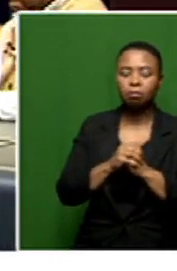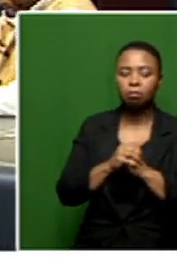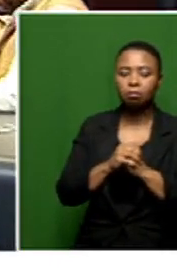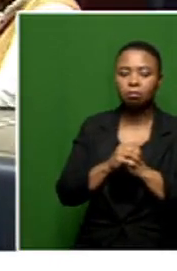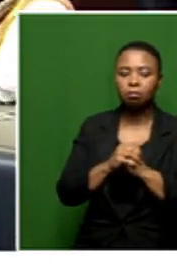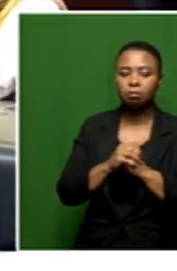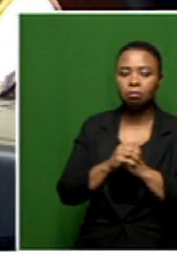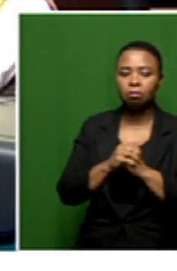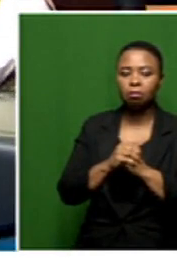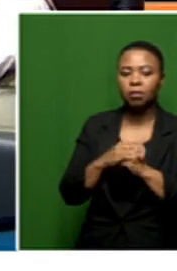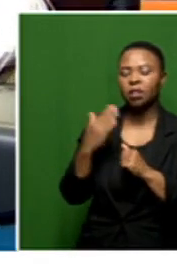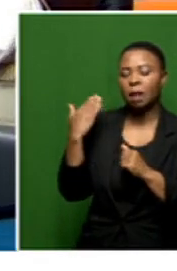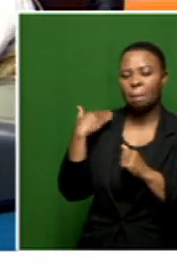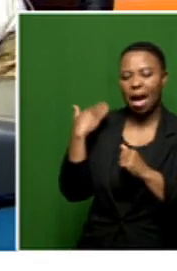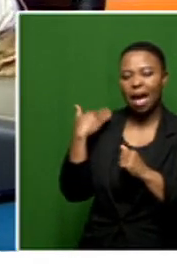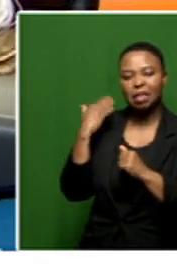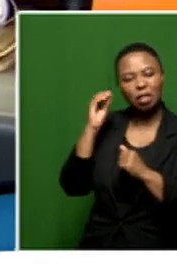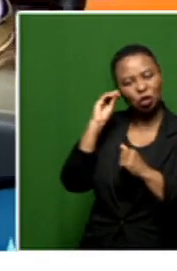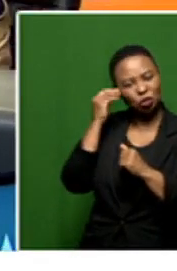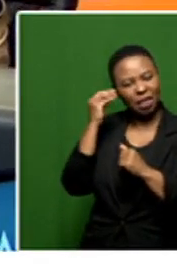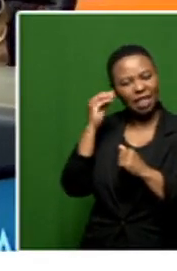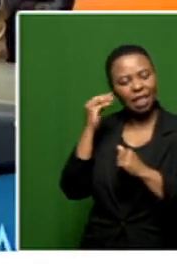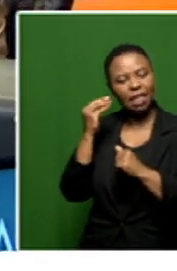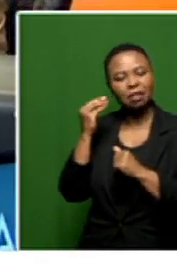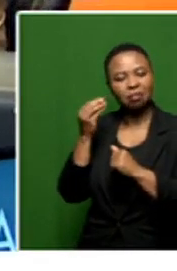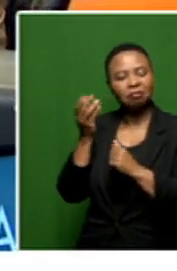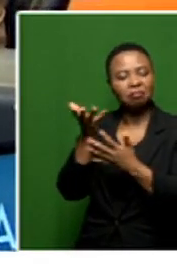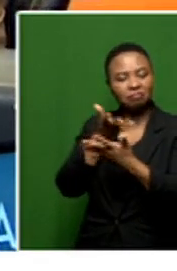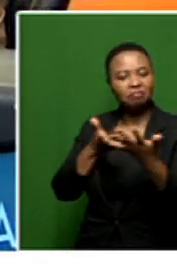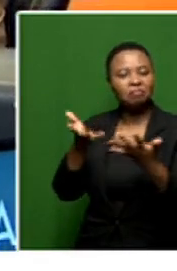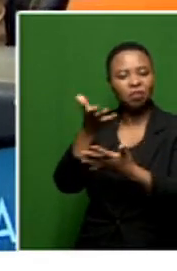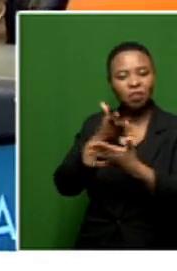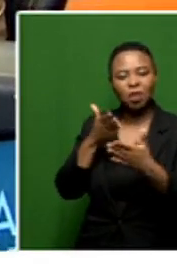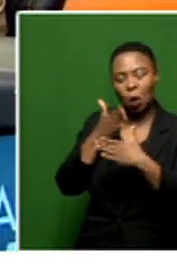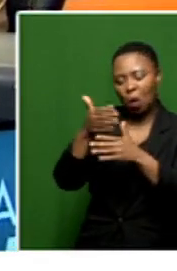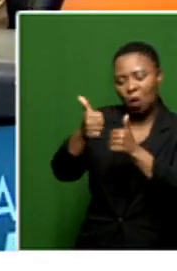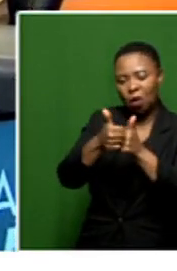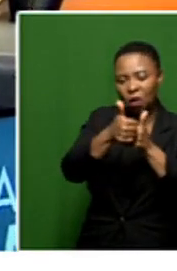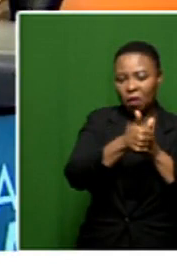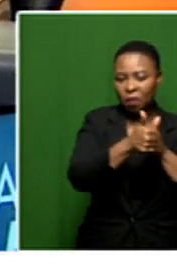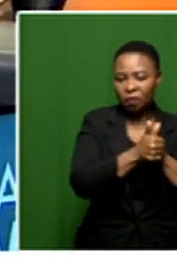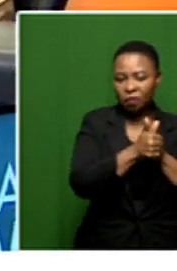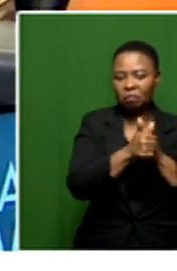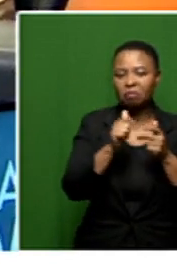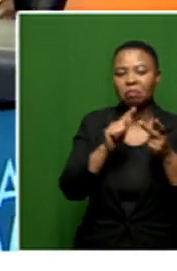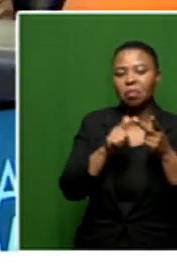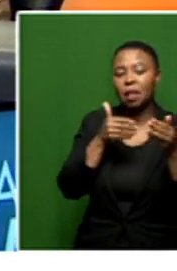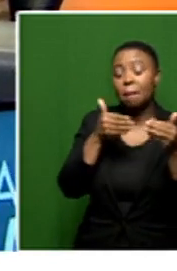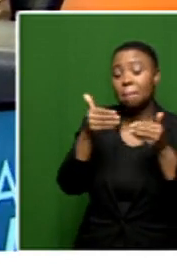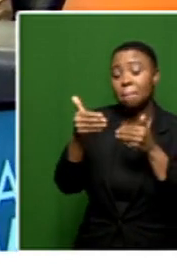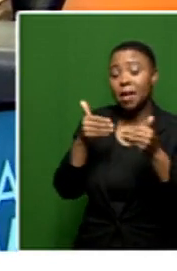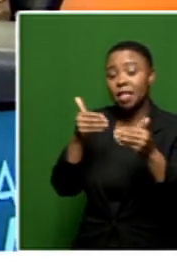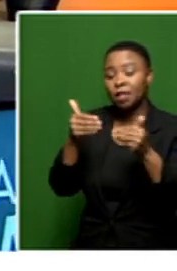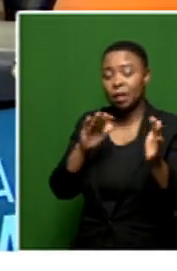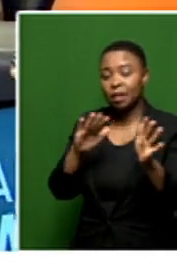some like really interesting thoughts around these coalitions, their management, and what